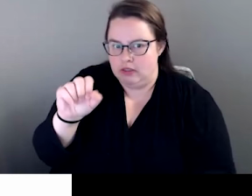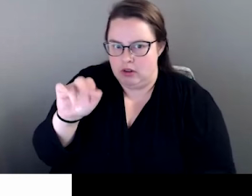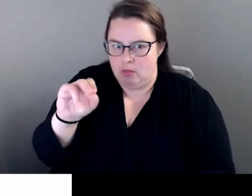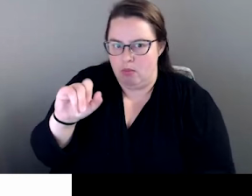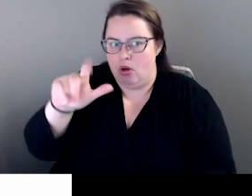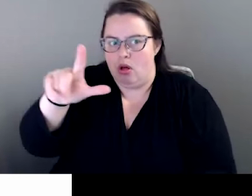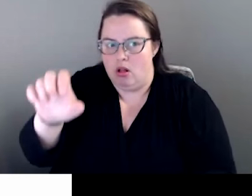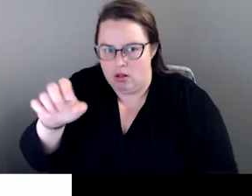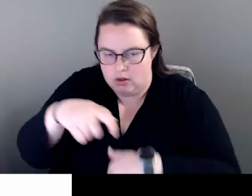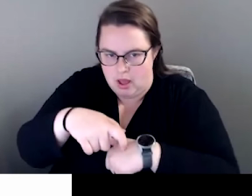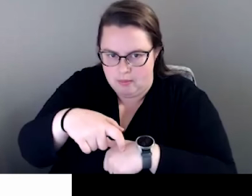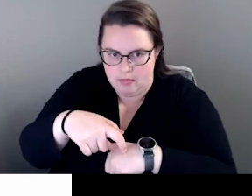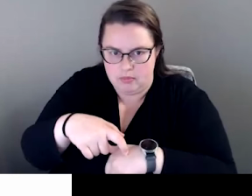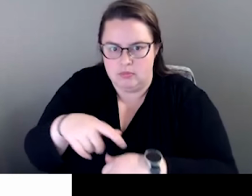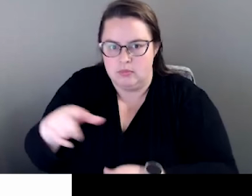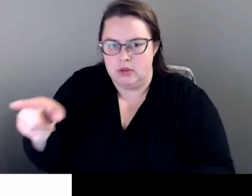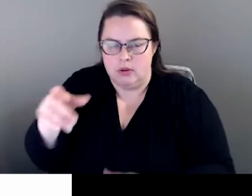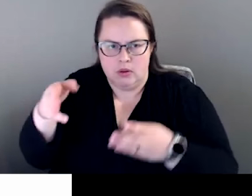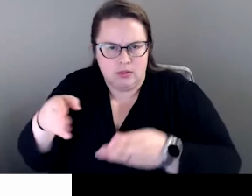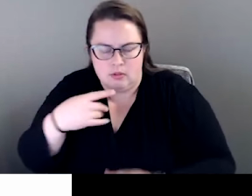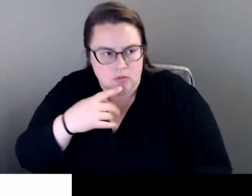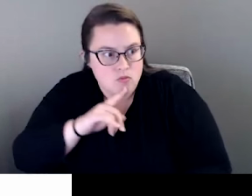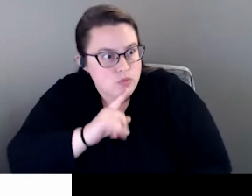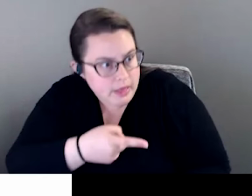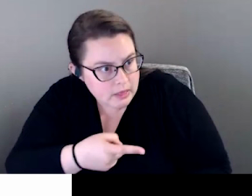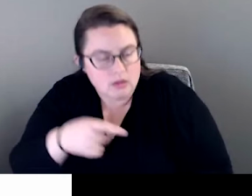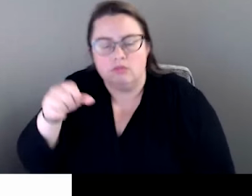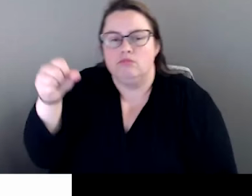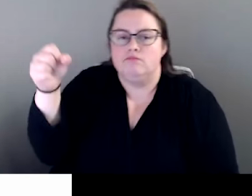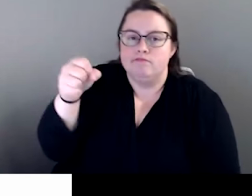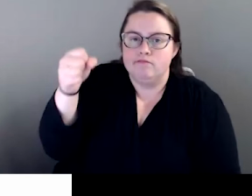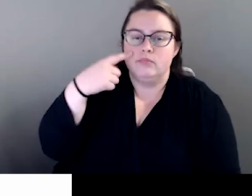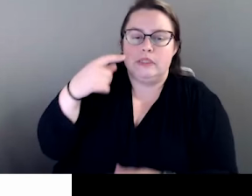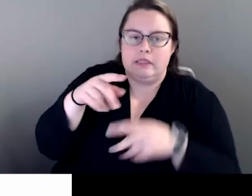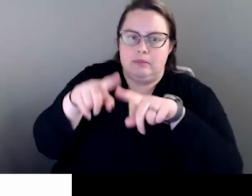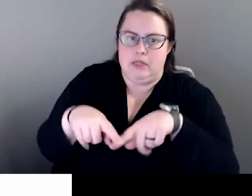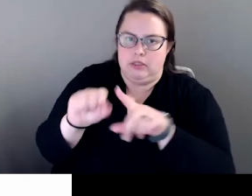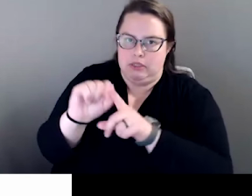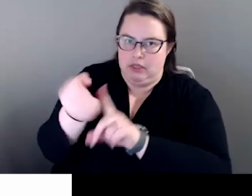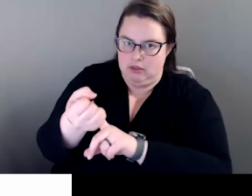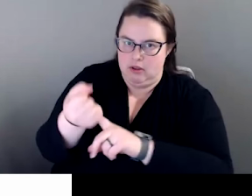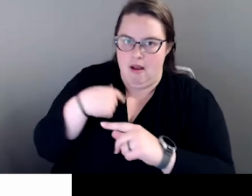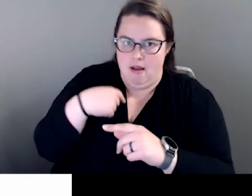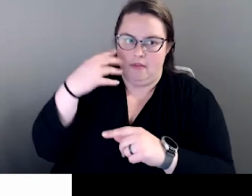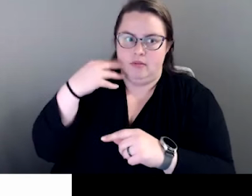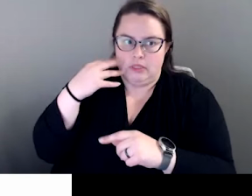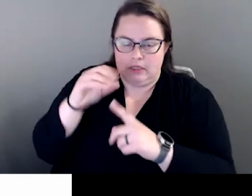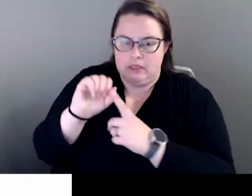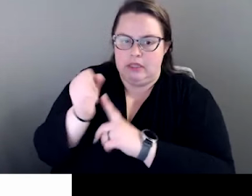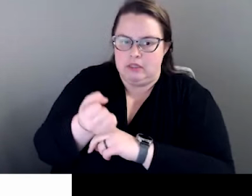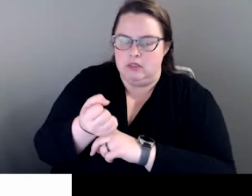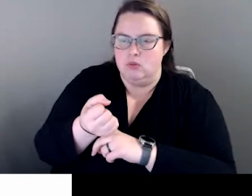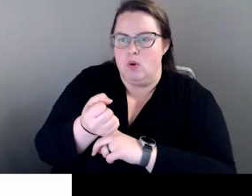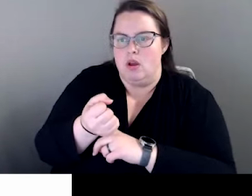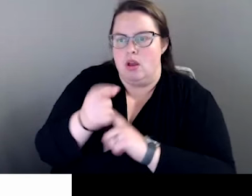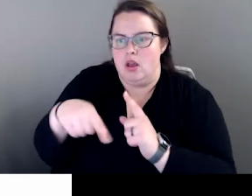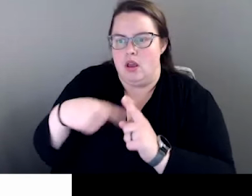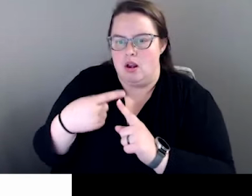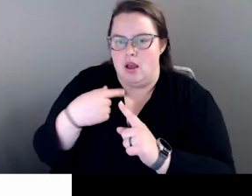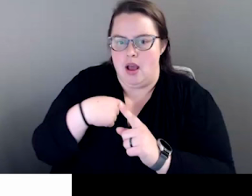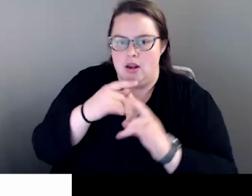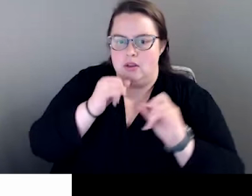Yes, because I'll say it this way, it depends on the case. I've had cases where I had to